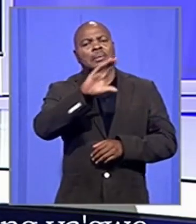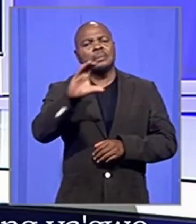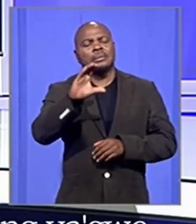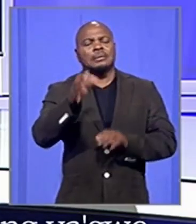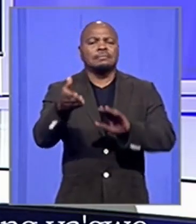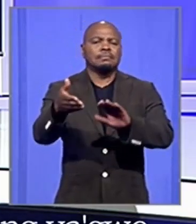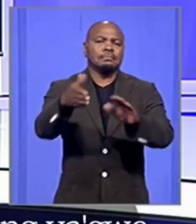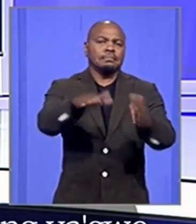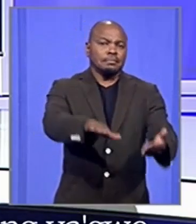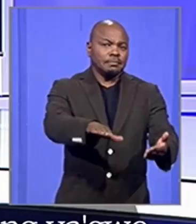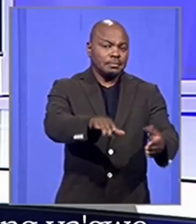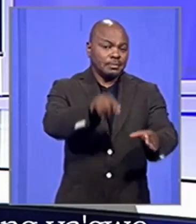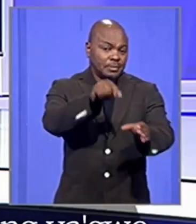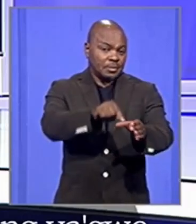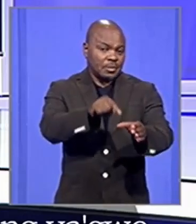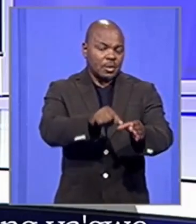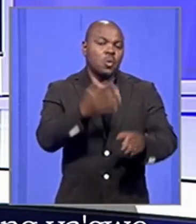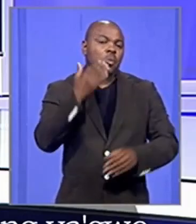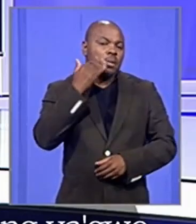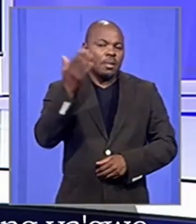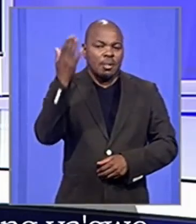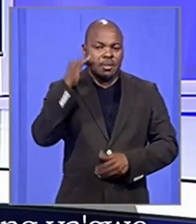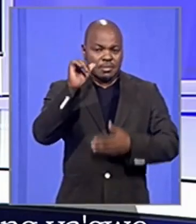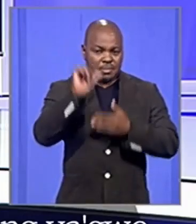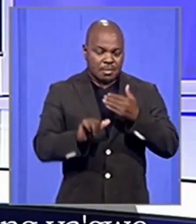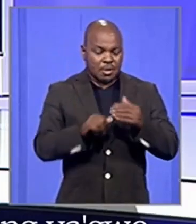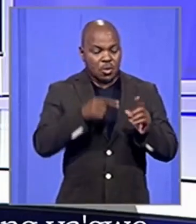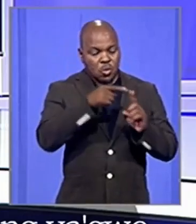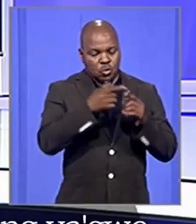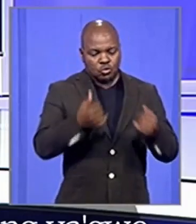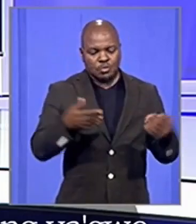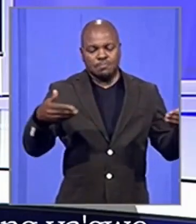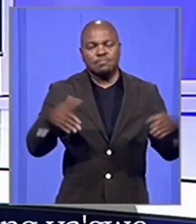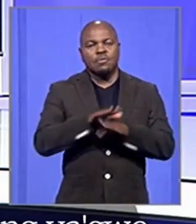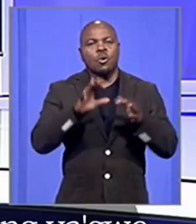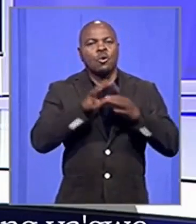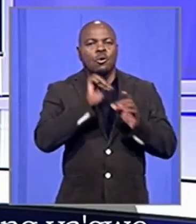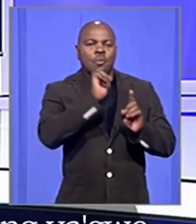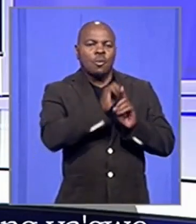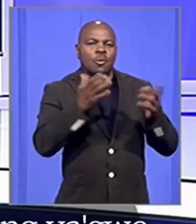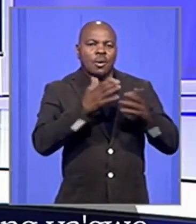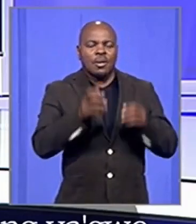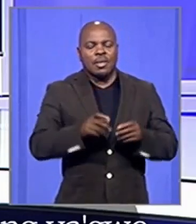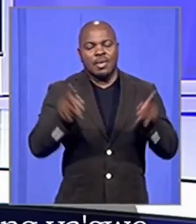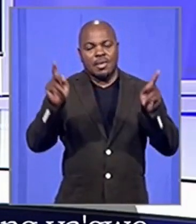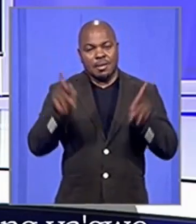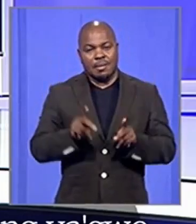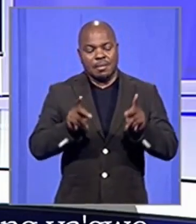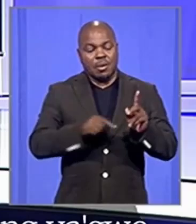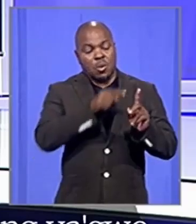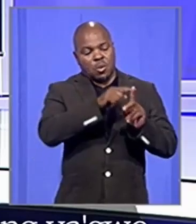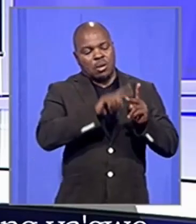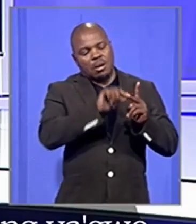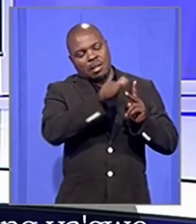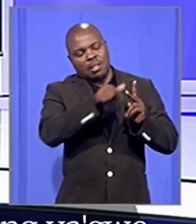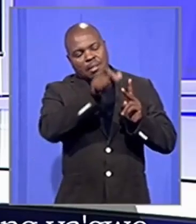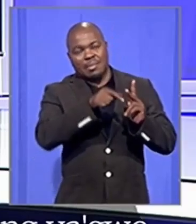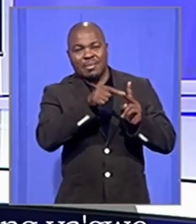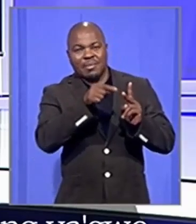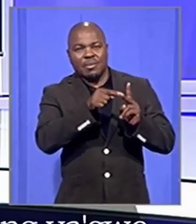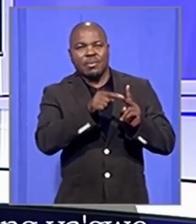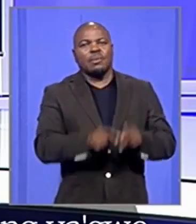of Congo DRC kgwedi ya go feta o bolokilwe motseng wa gabo ka Kimberley. Bobe le bašomi mmogo le